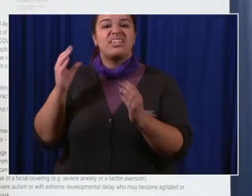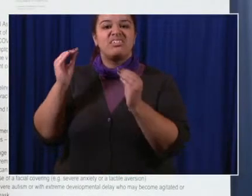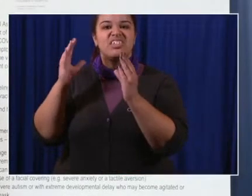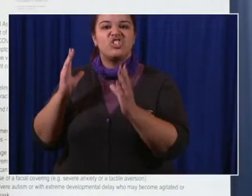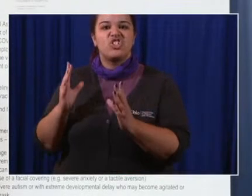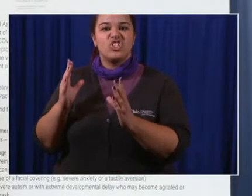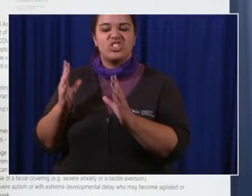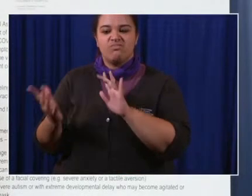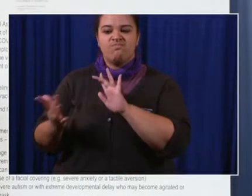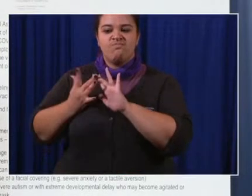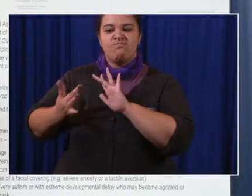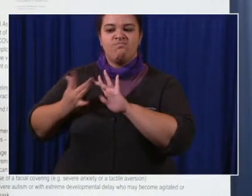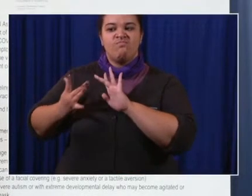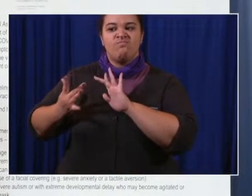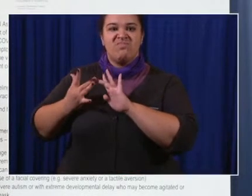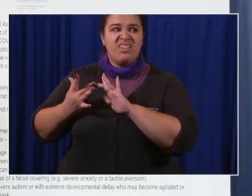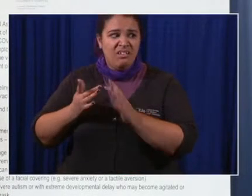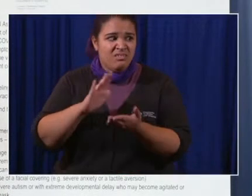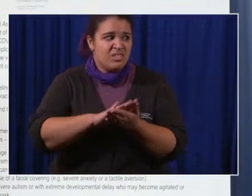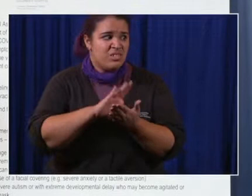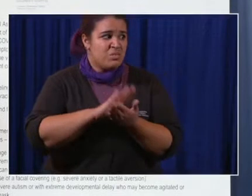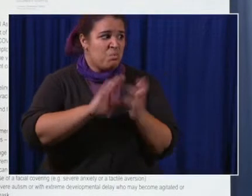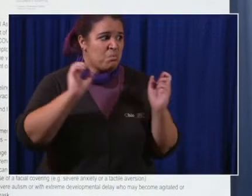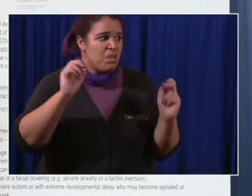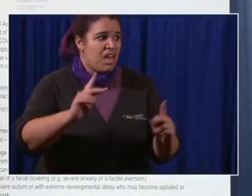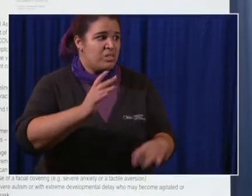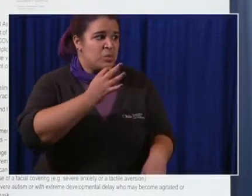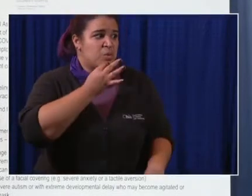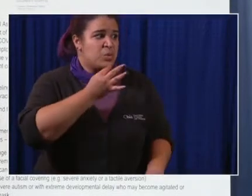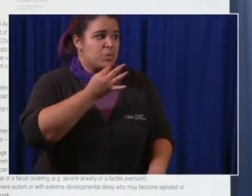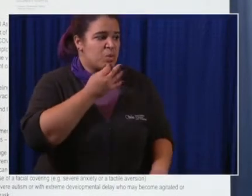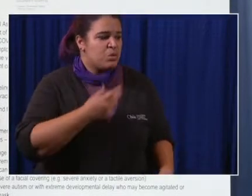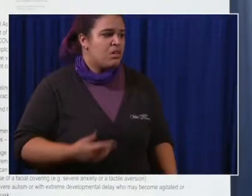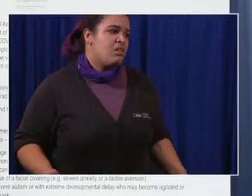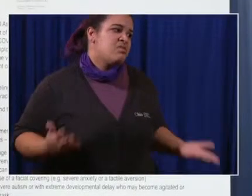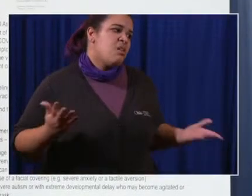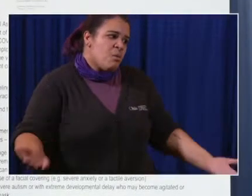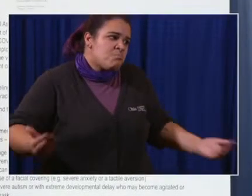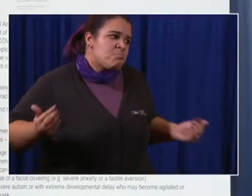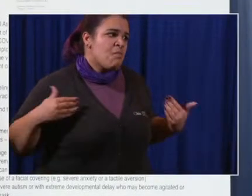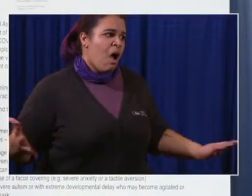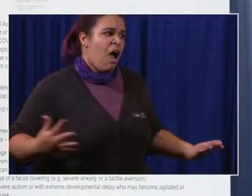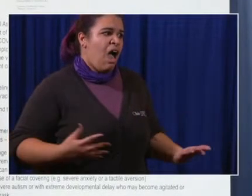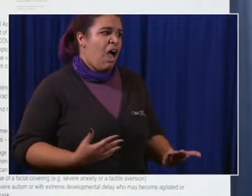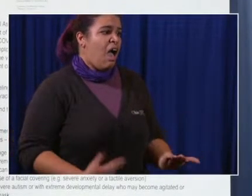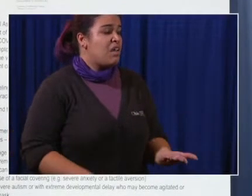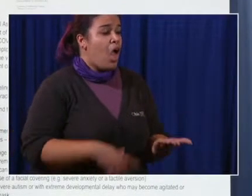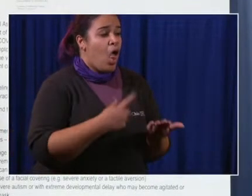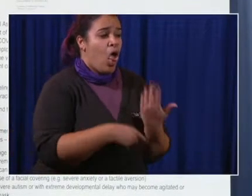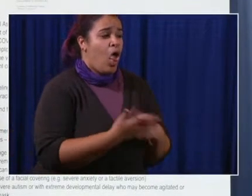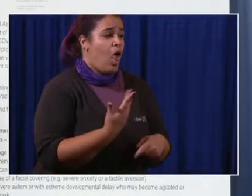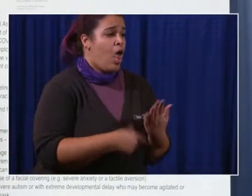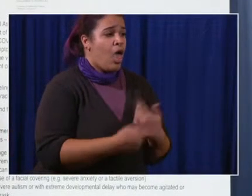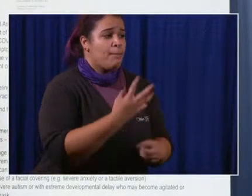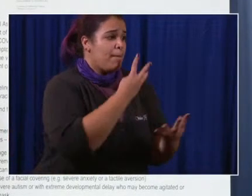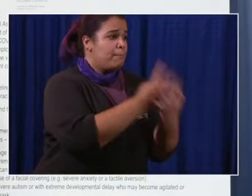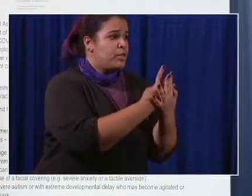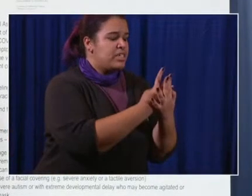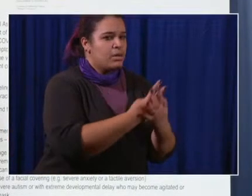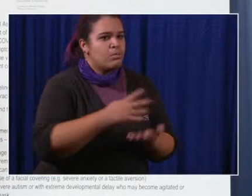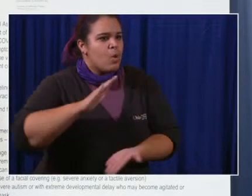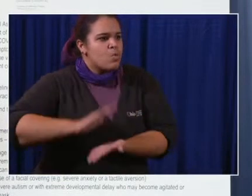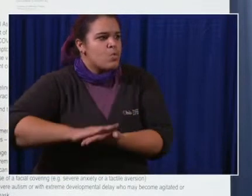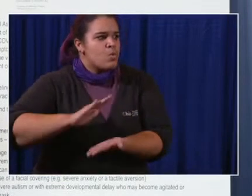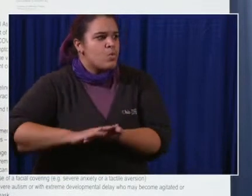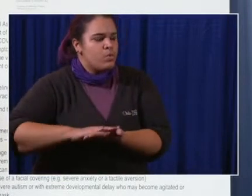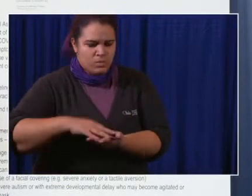several complaining that they feel that the prisons have gotten more attention in regards to COVID than schools have. And I was hoping you could respond to that as